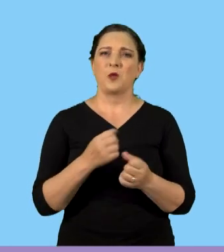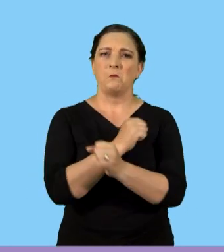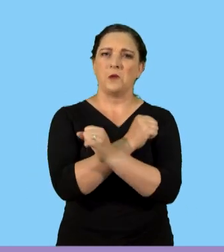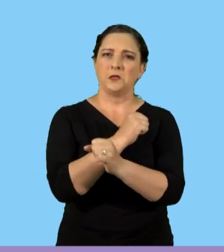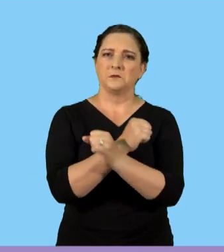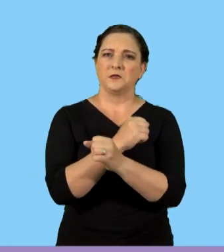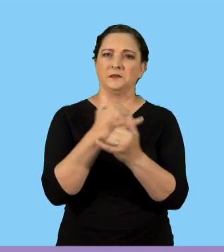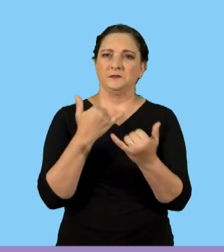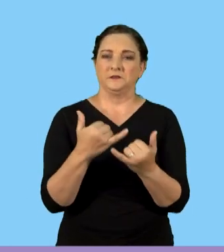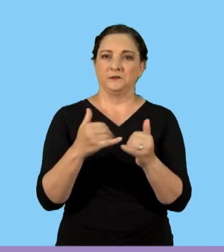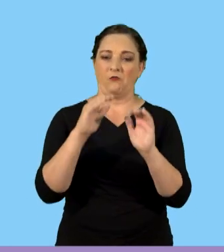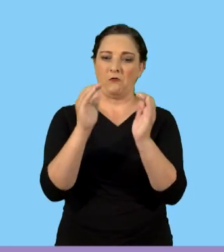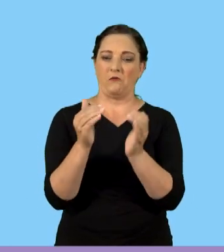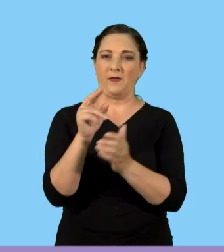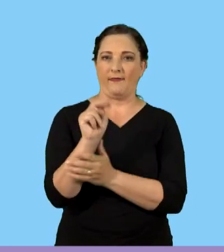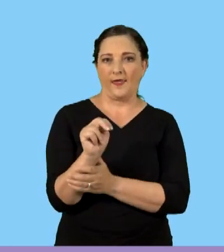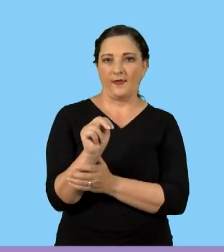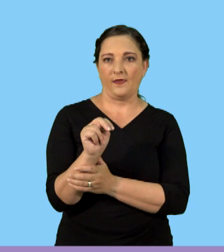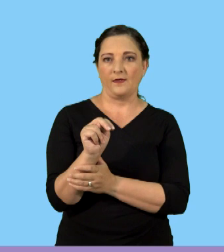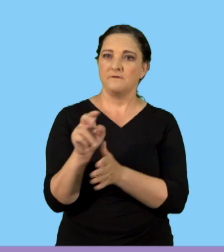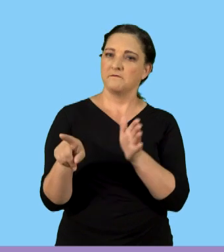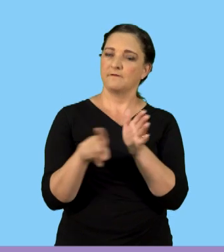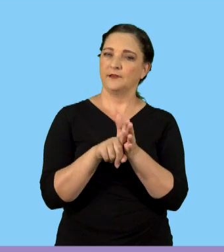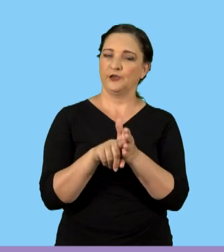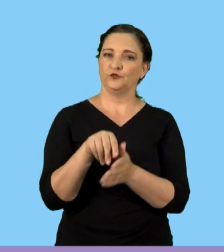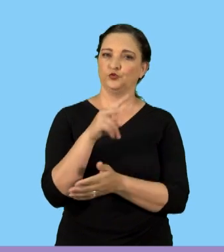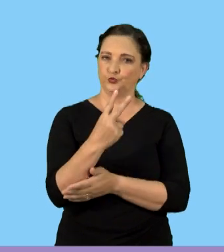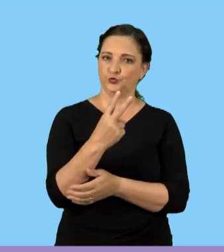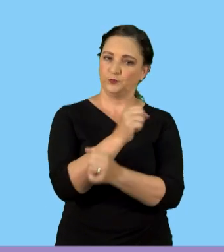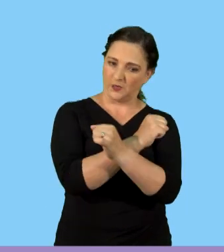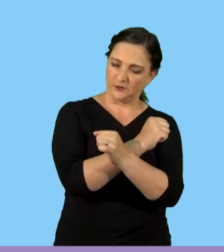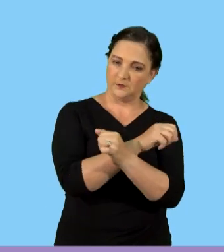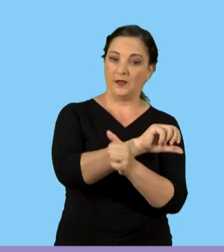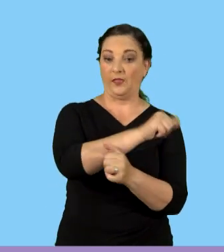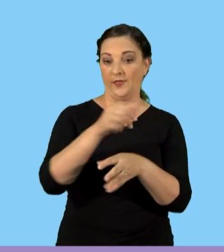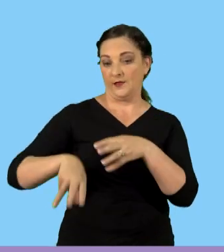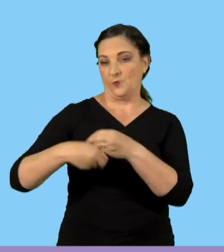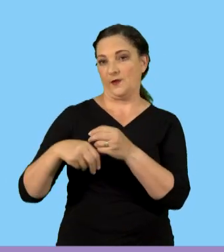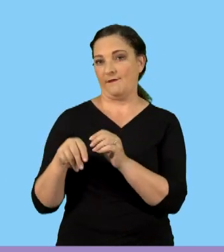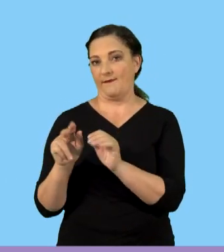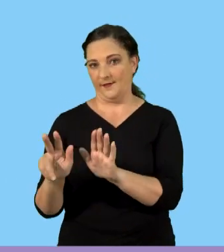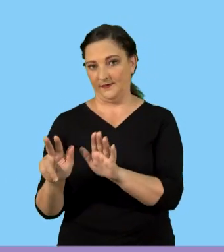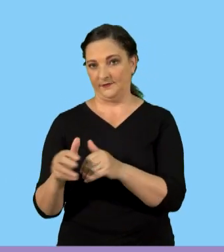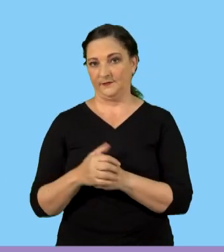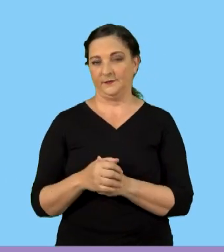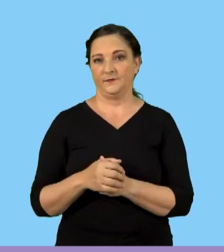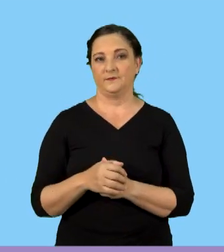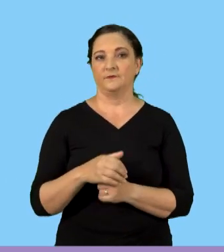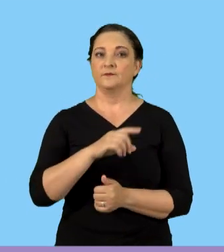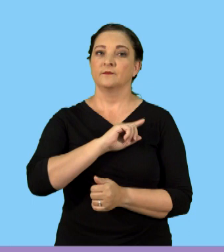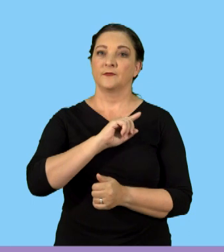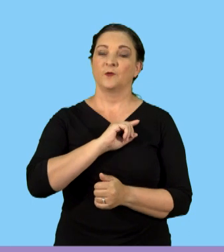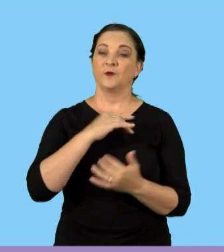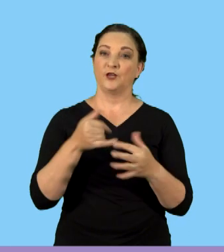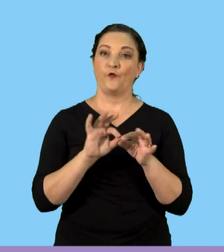that we find. We are going to multiply our n with our negative 2, and we are going to add 8. That means